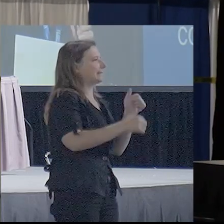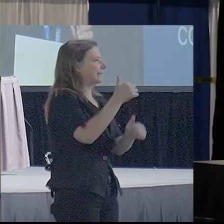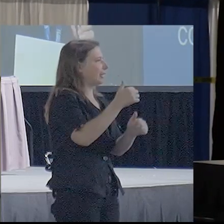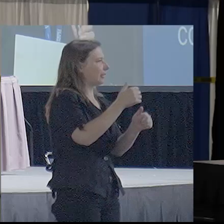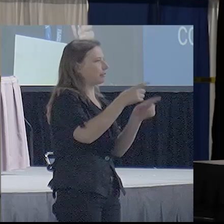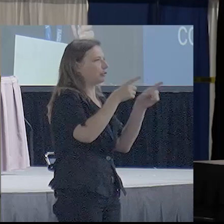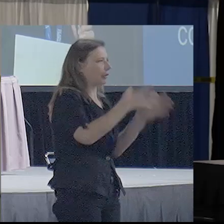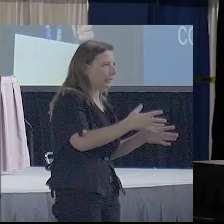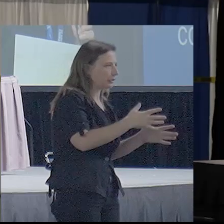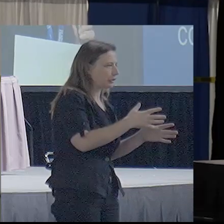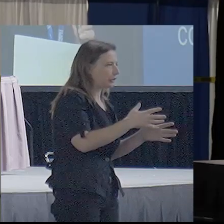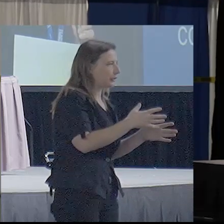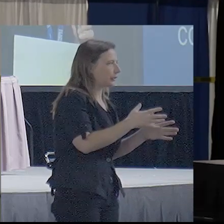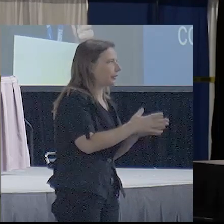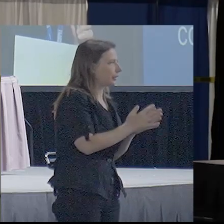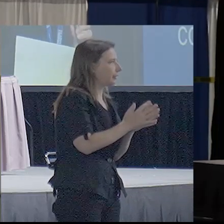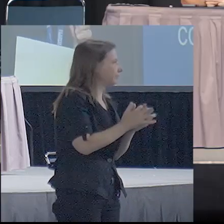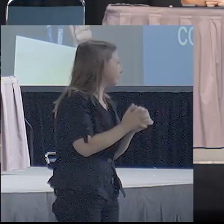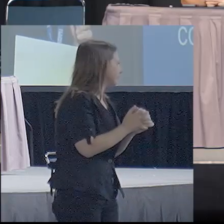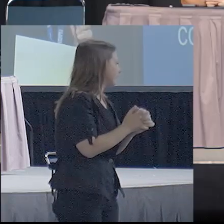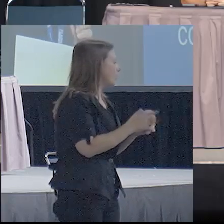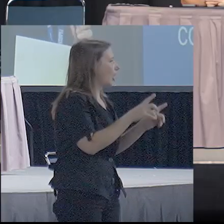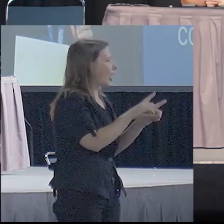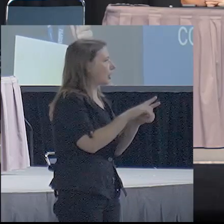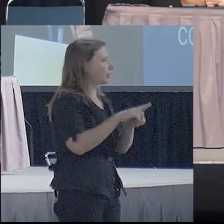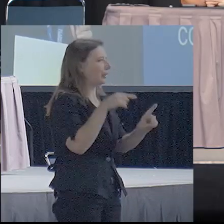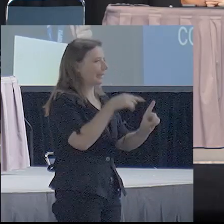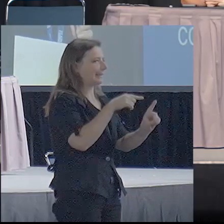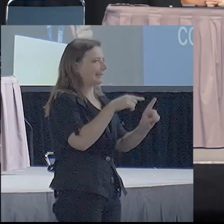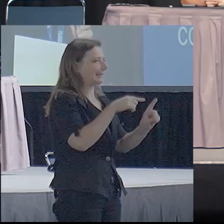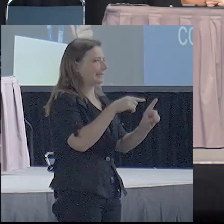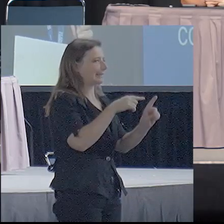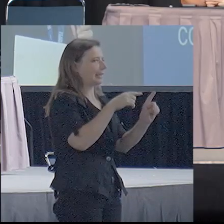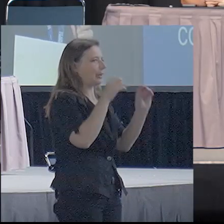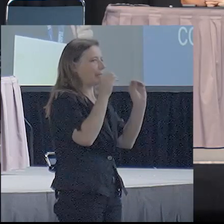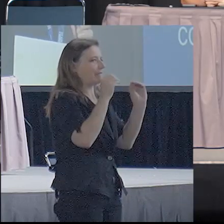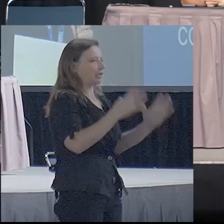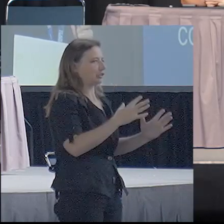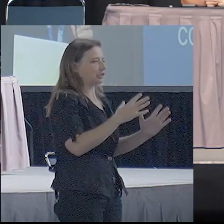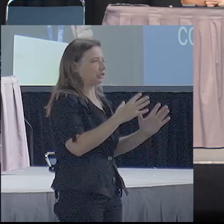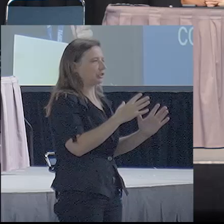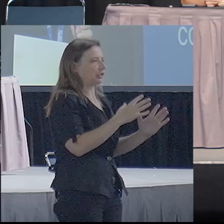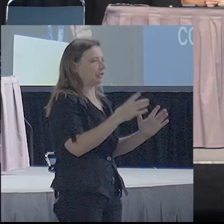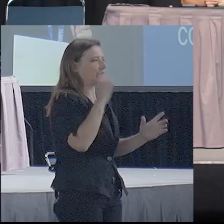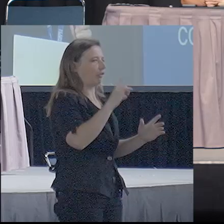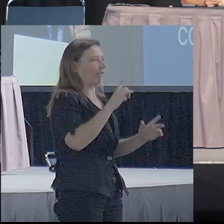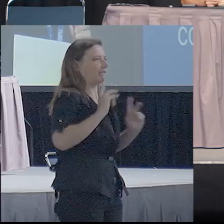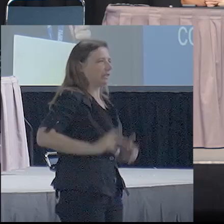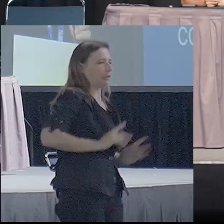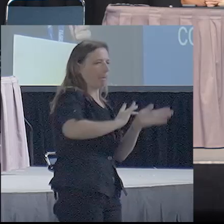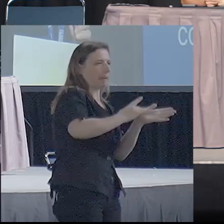and also appointed by Bush as chairman. He is also professor of health informatics, of physical medicine